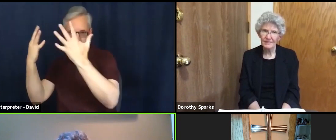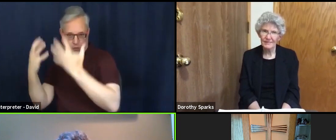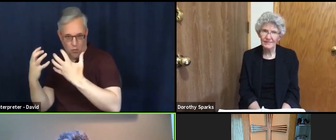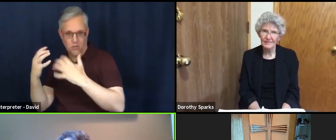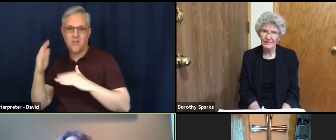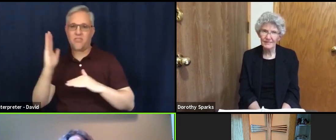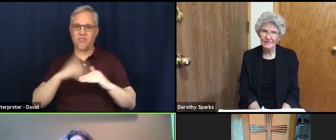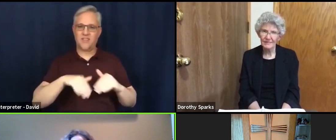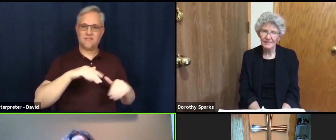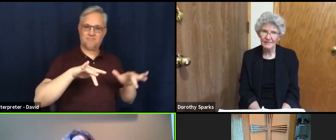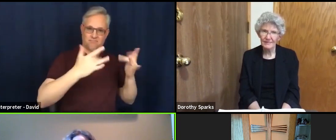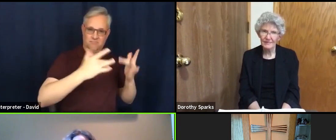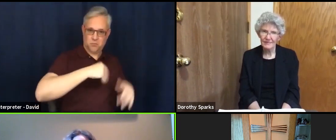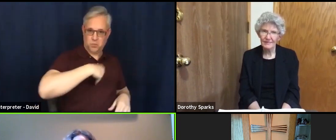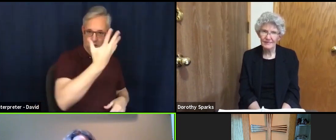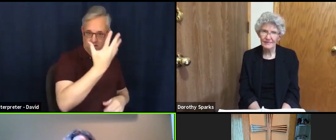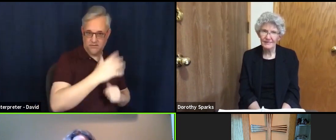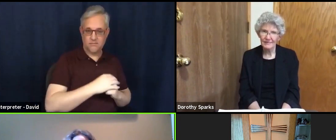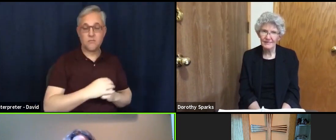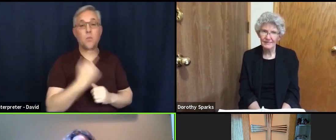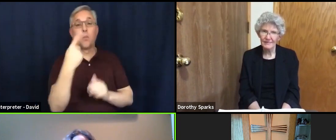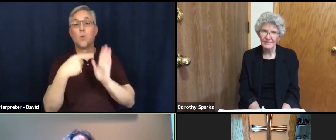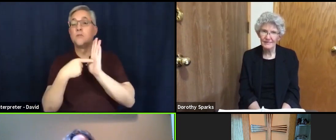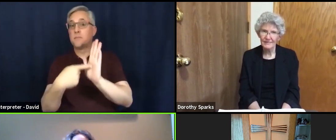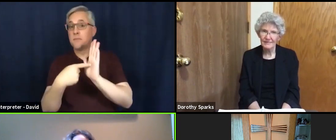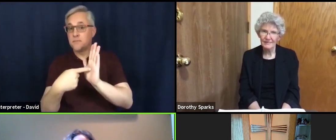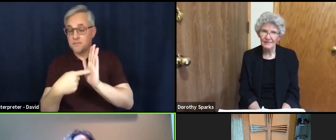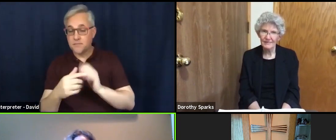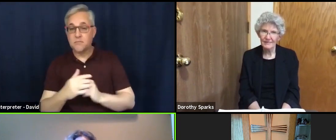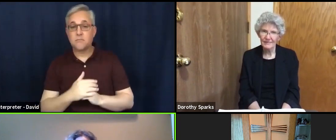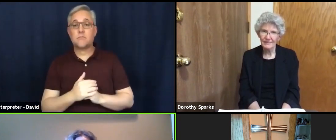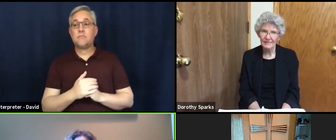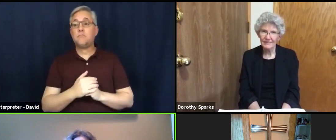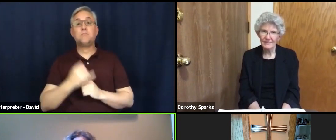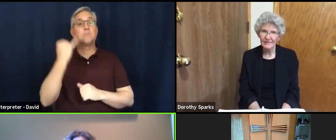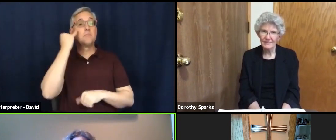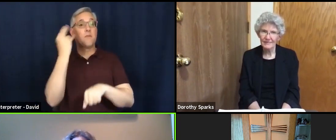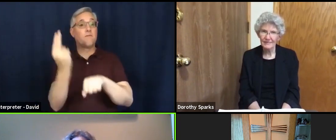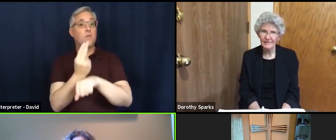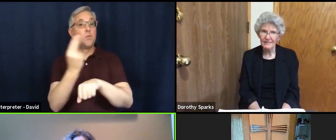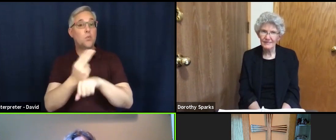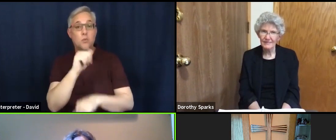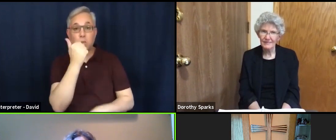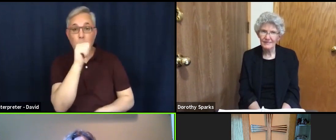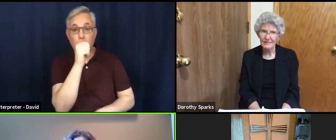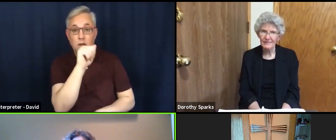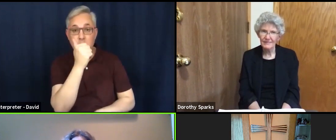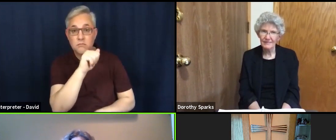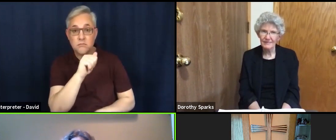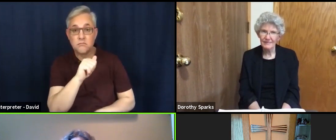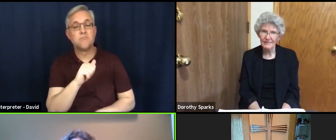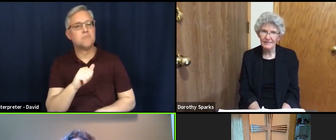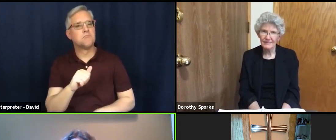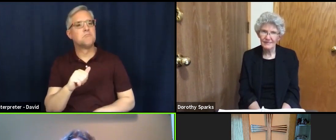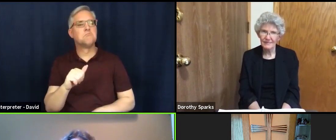the sentencing rules for people who use cocaine, which is an illegal drug.